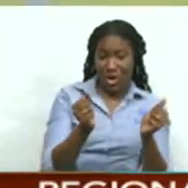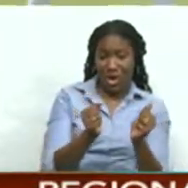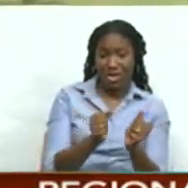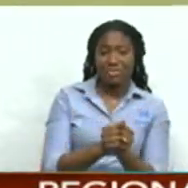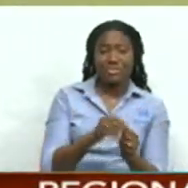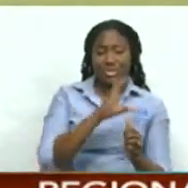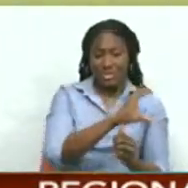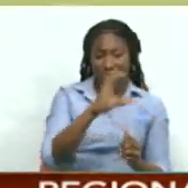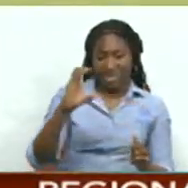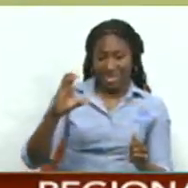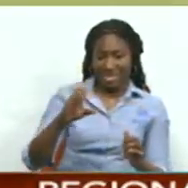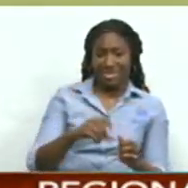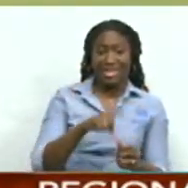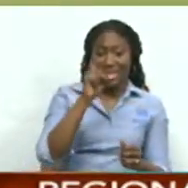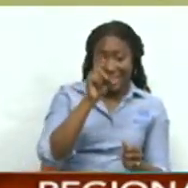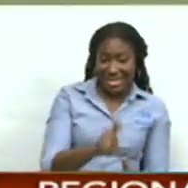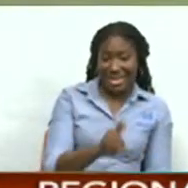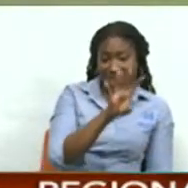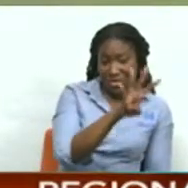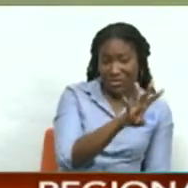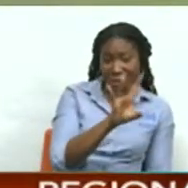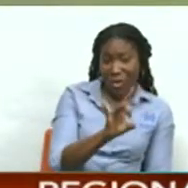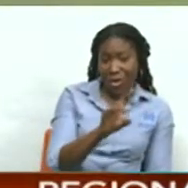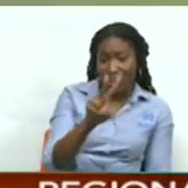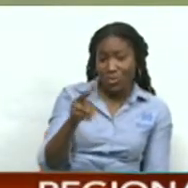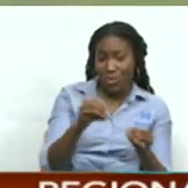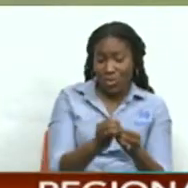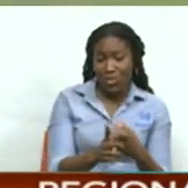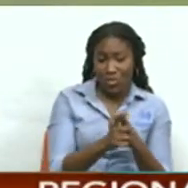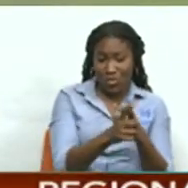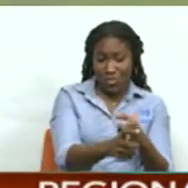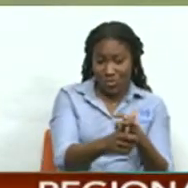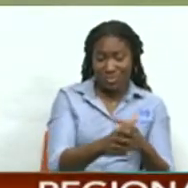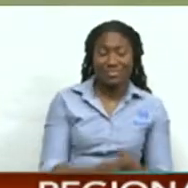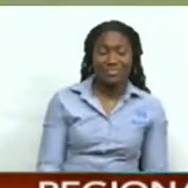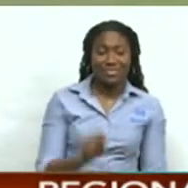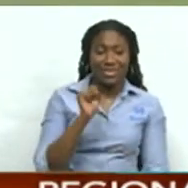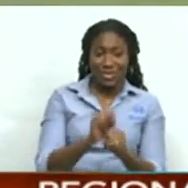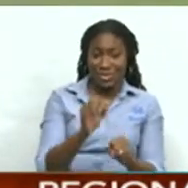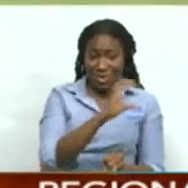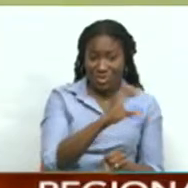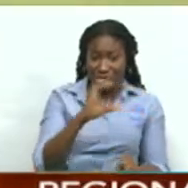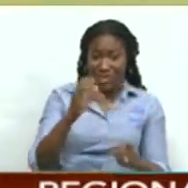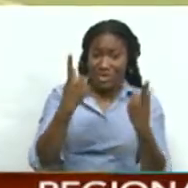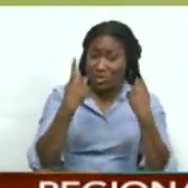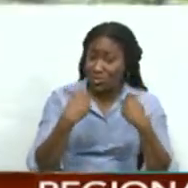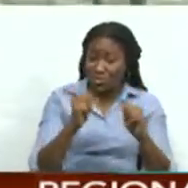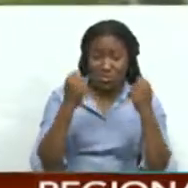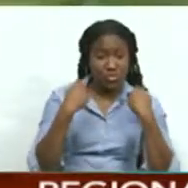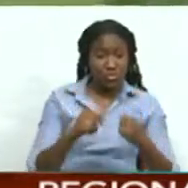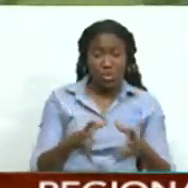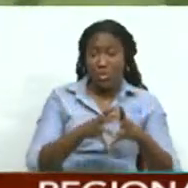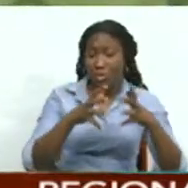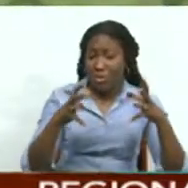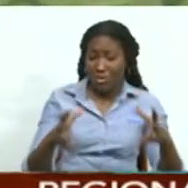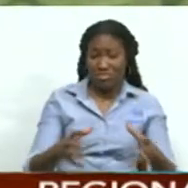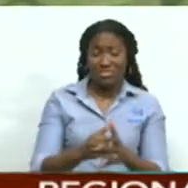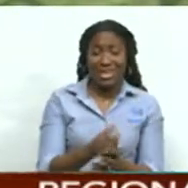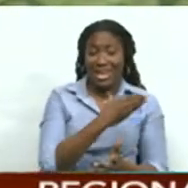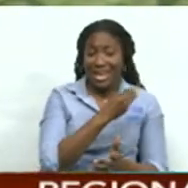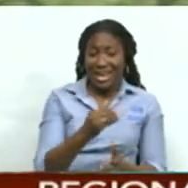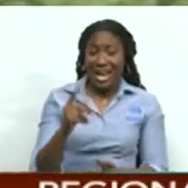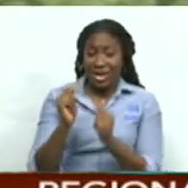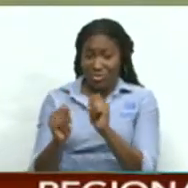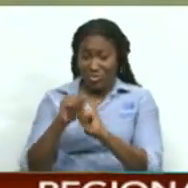with just 5 wickets in hand, the name of the game today for the CCC was survival, and wayward bowling by the Red Force helped that